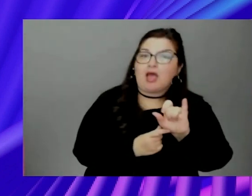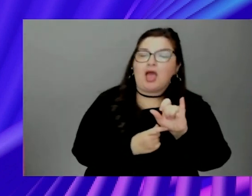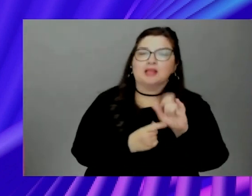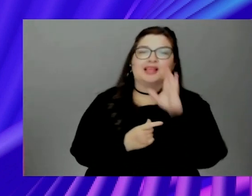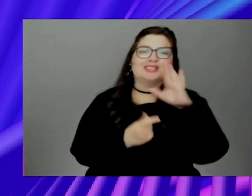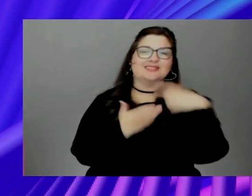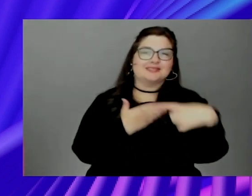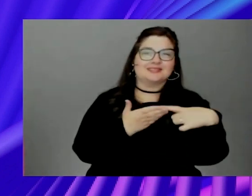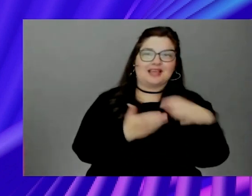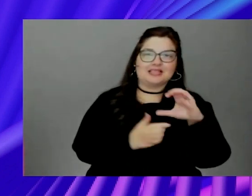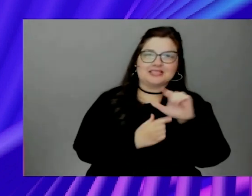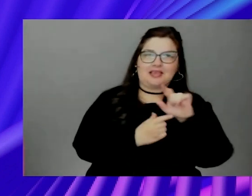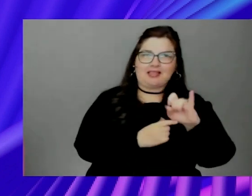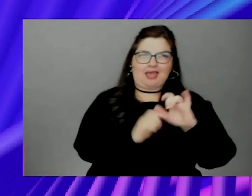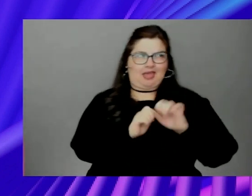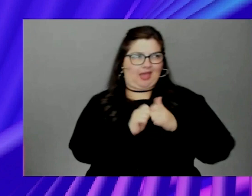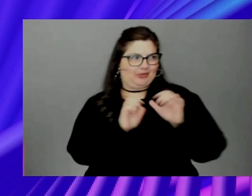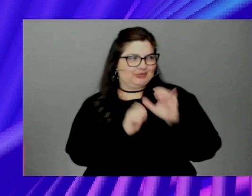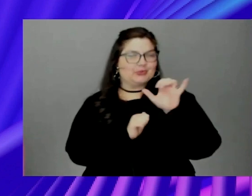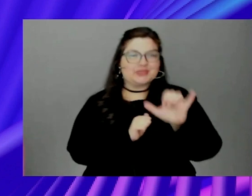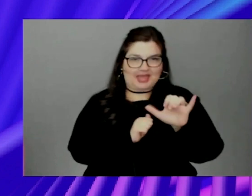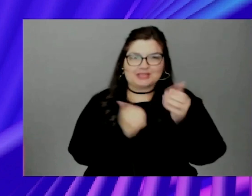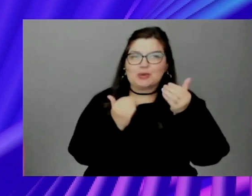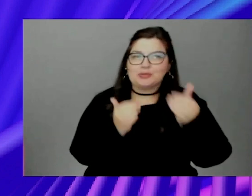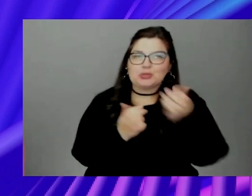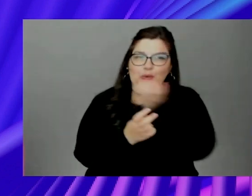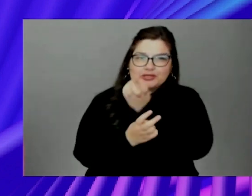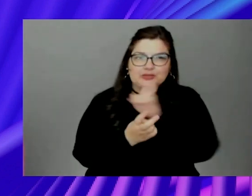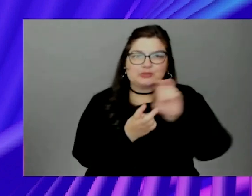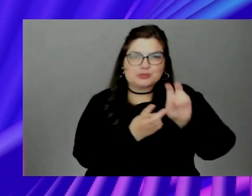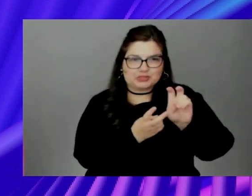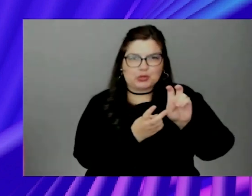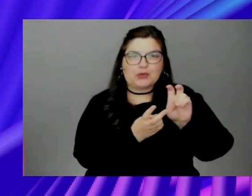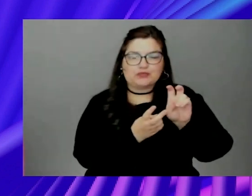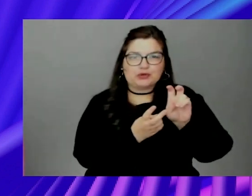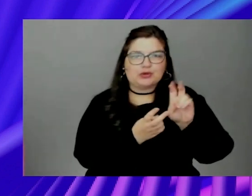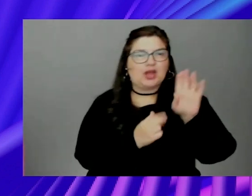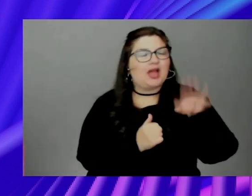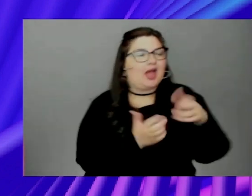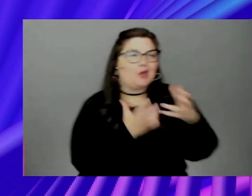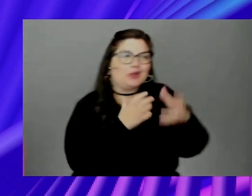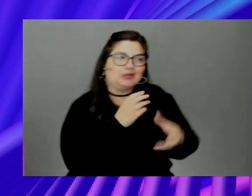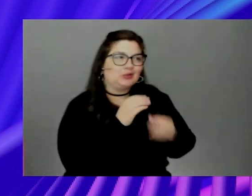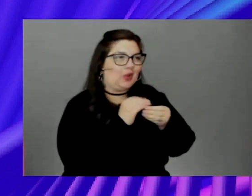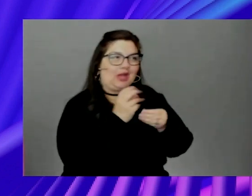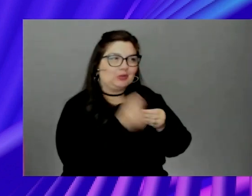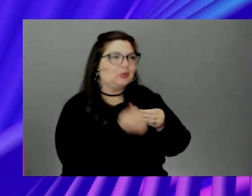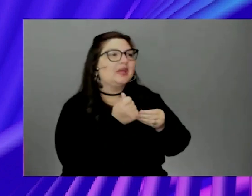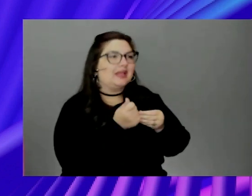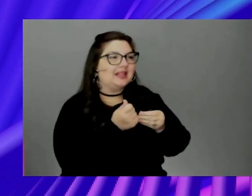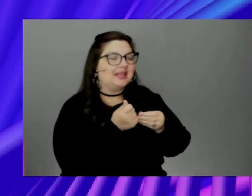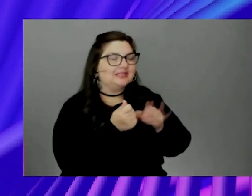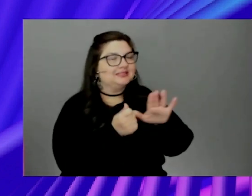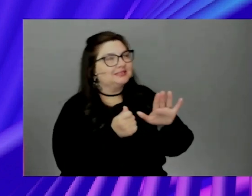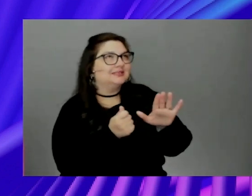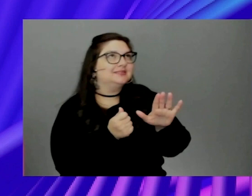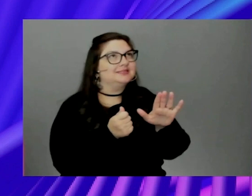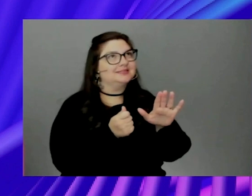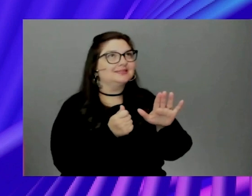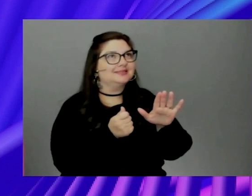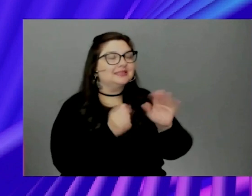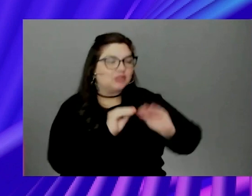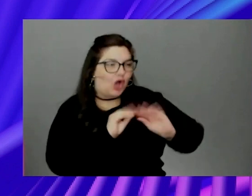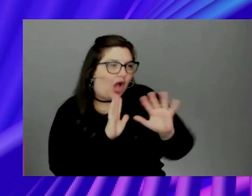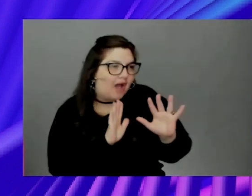How do we do that? So let me switch over here. I just want to say real quick too, Nord, this is going to sound super obvious, but I just